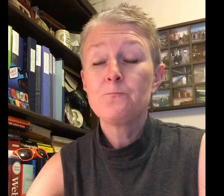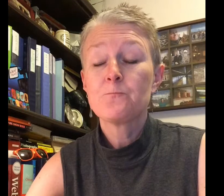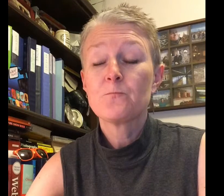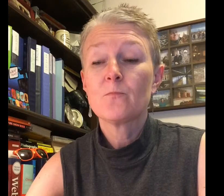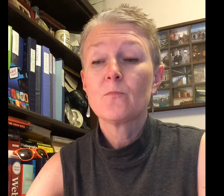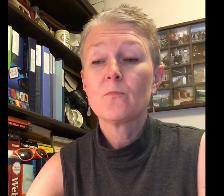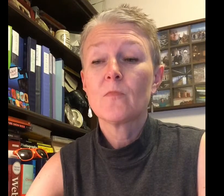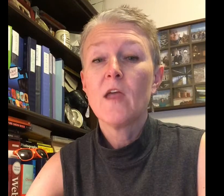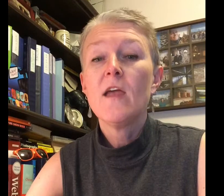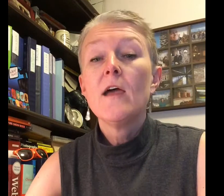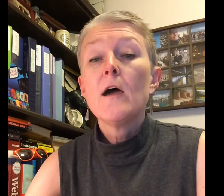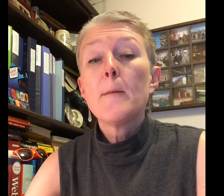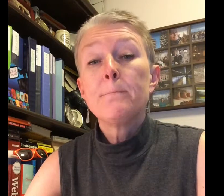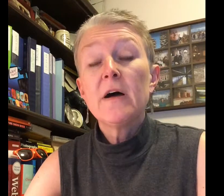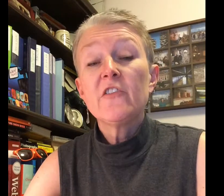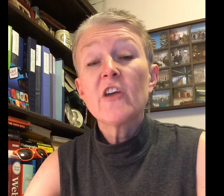caption.